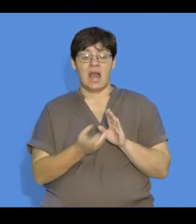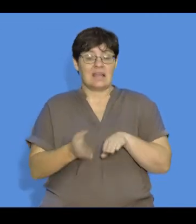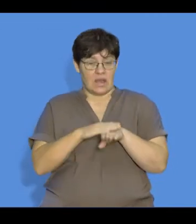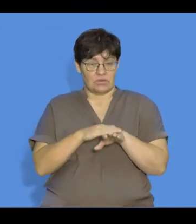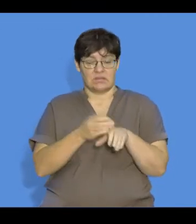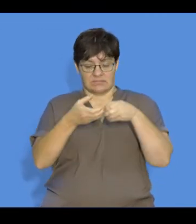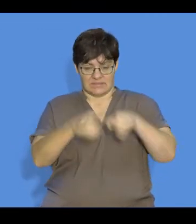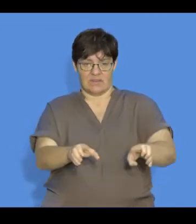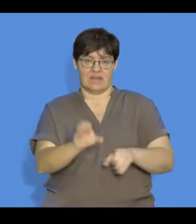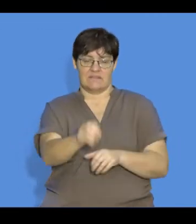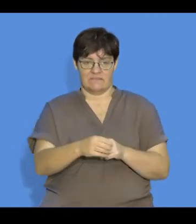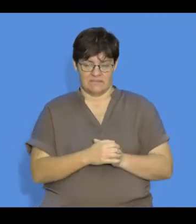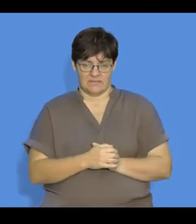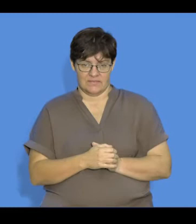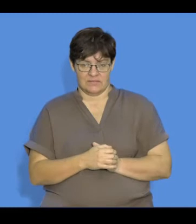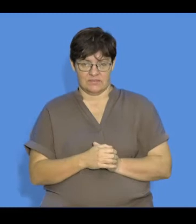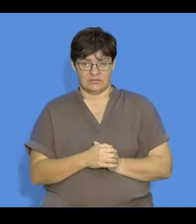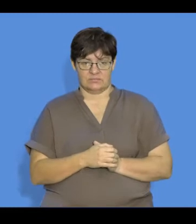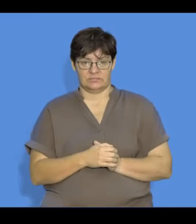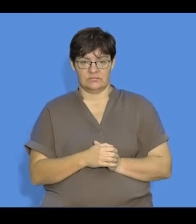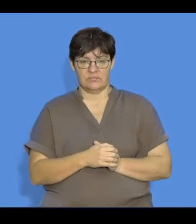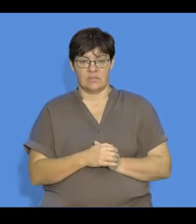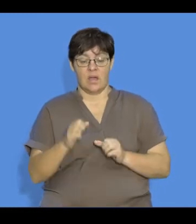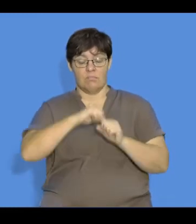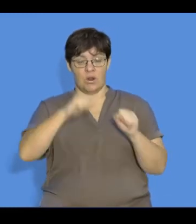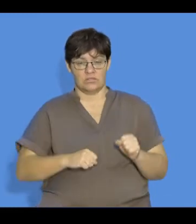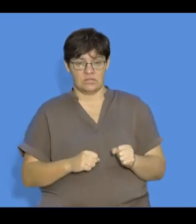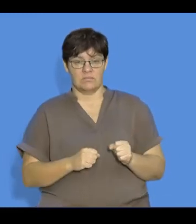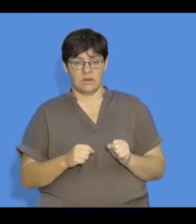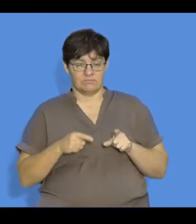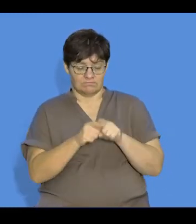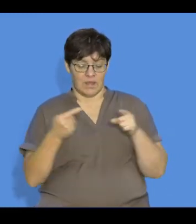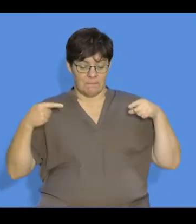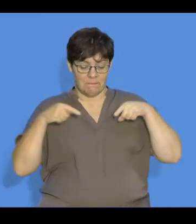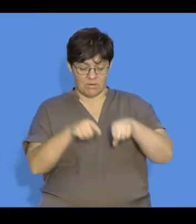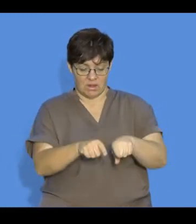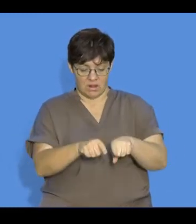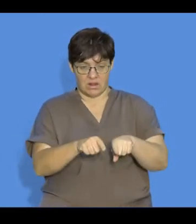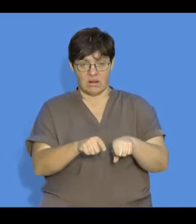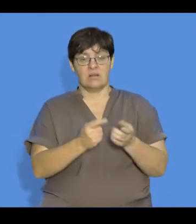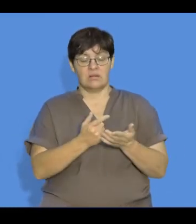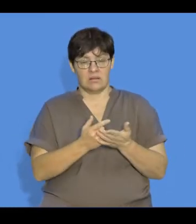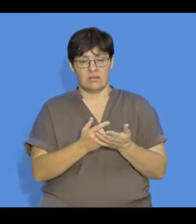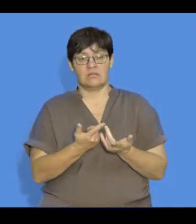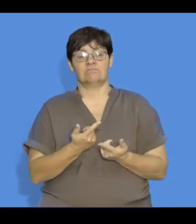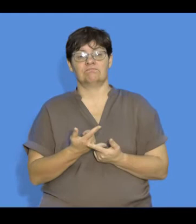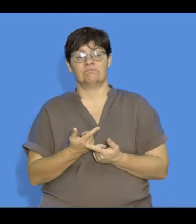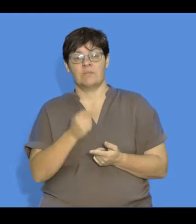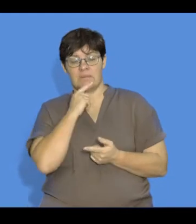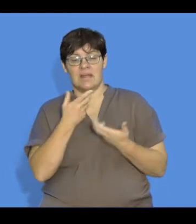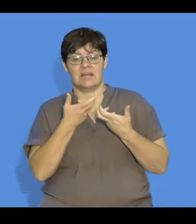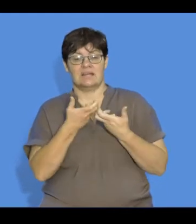is divided, right? Hence, we would say that a branch circuit where there is a parallel combination of resistors is actually